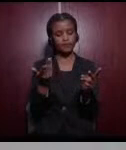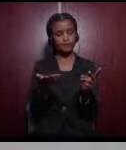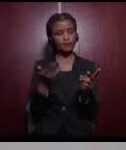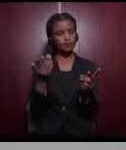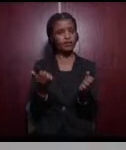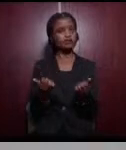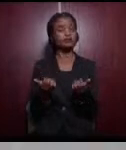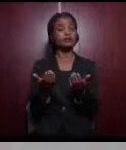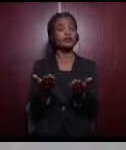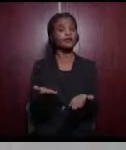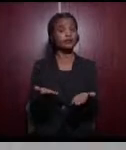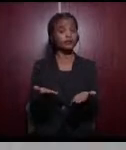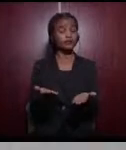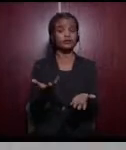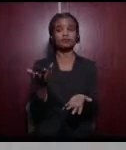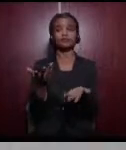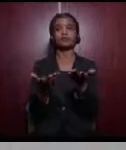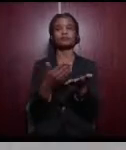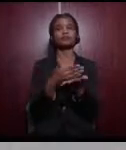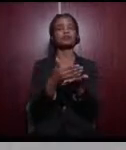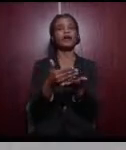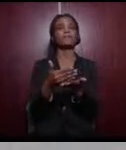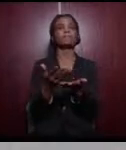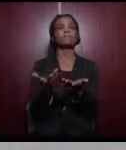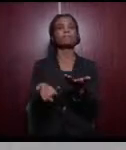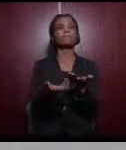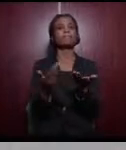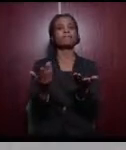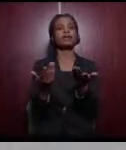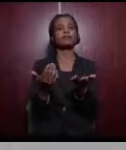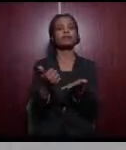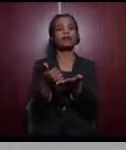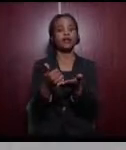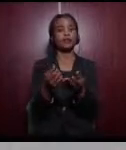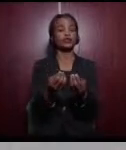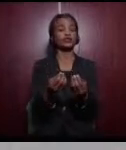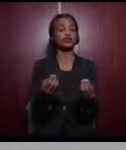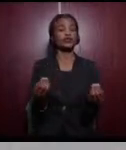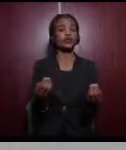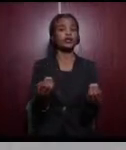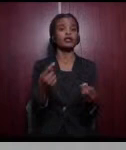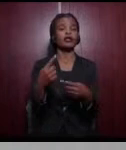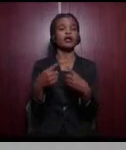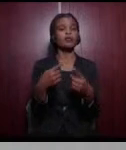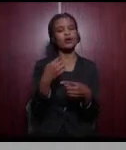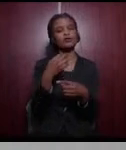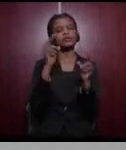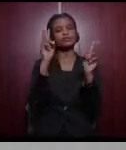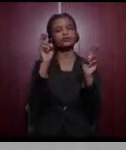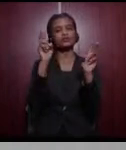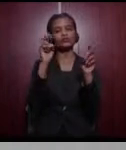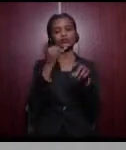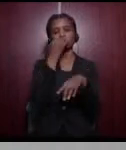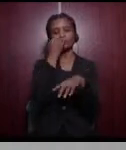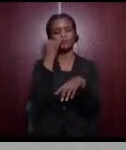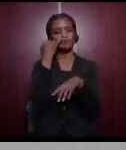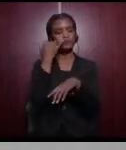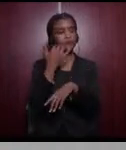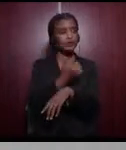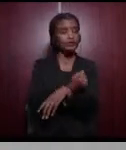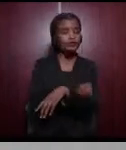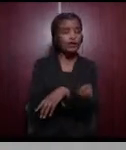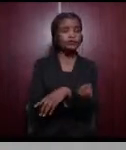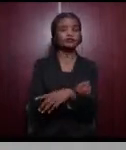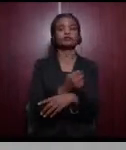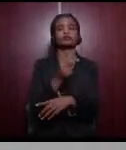services. Babang maybe tla baba thusang bana ka di substance abuse jwalo and many other both